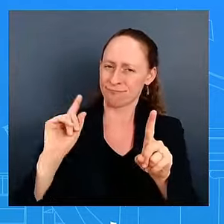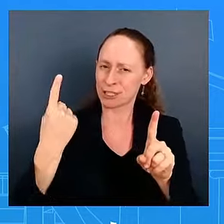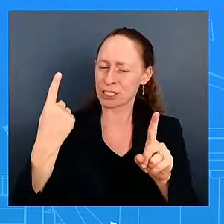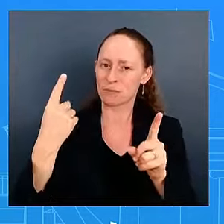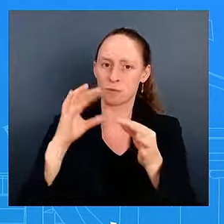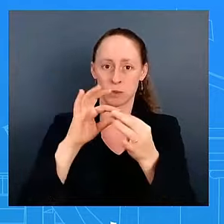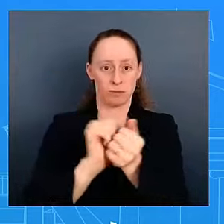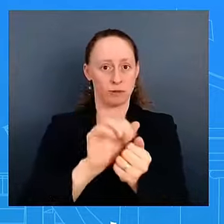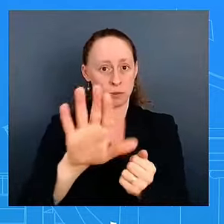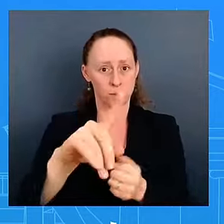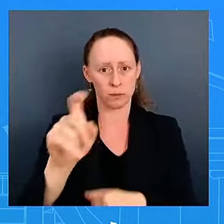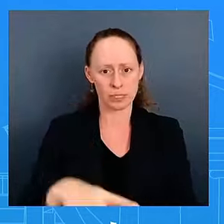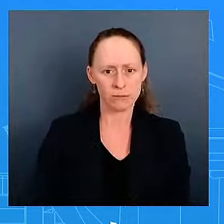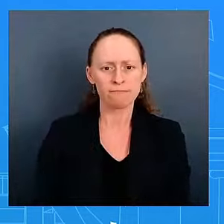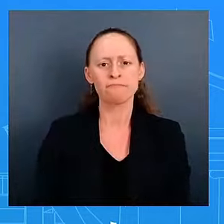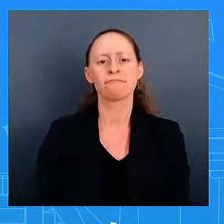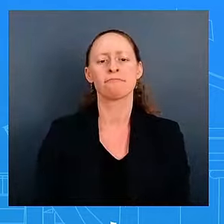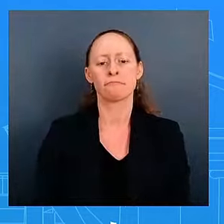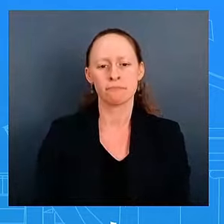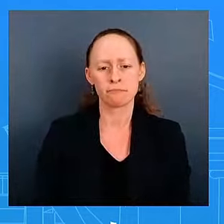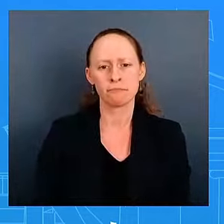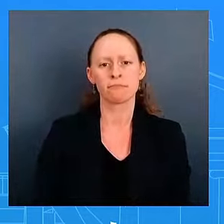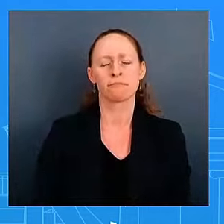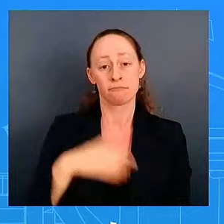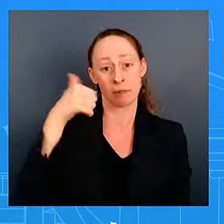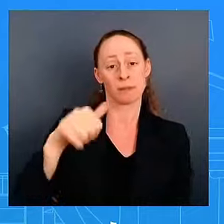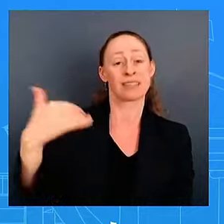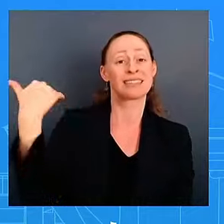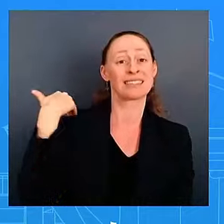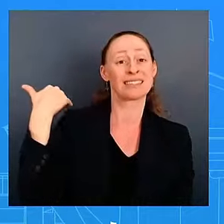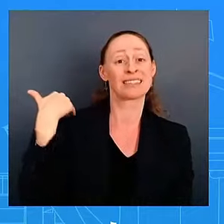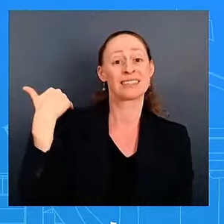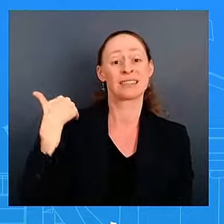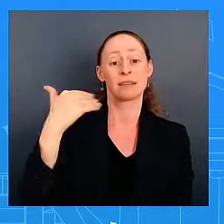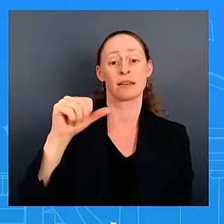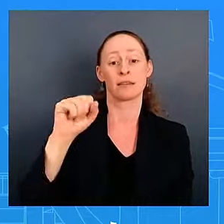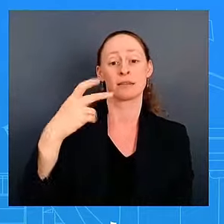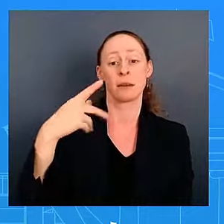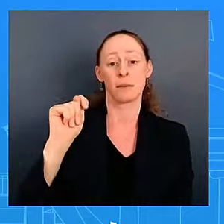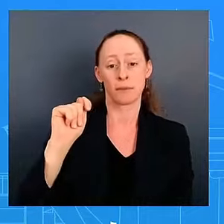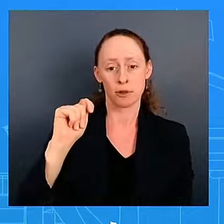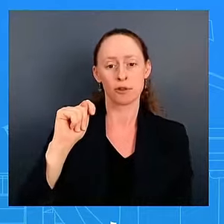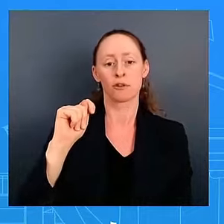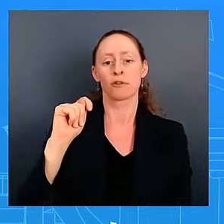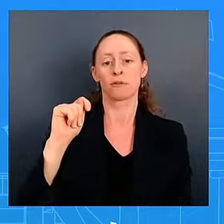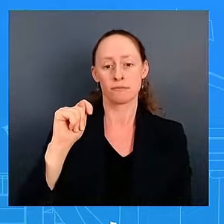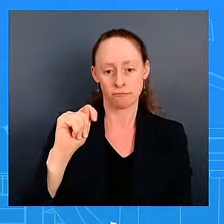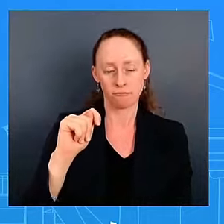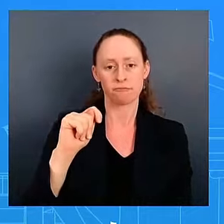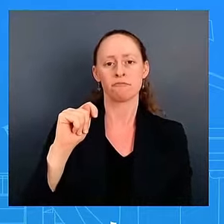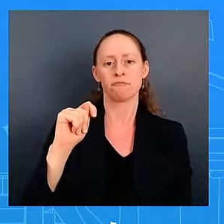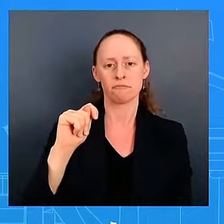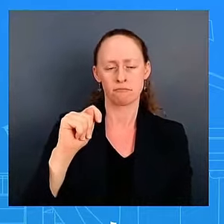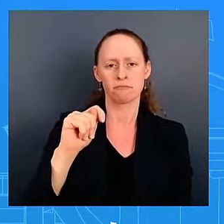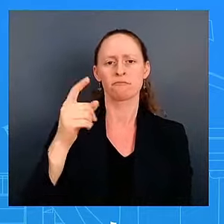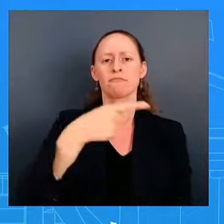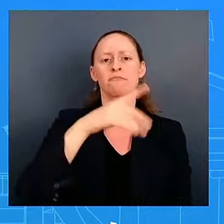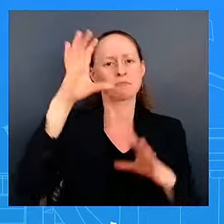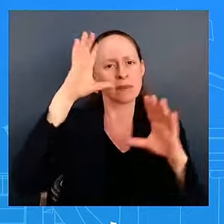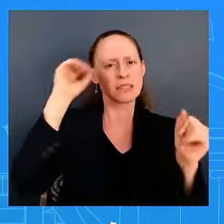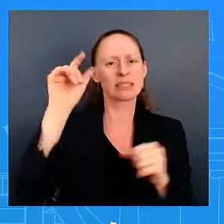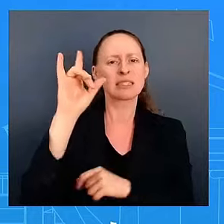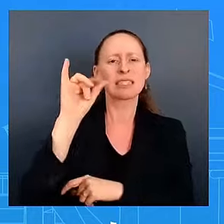the president called out Congresswoman Jackie Walorski, looked for her in the room even though she had